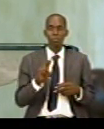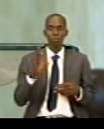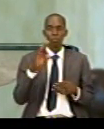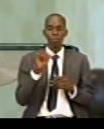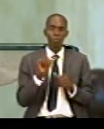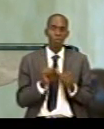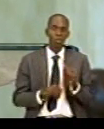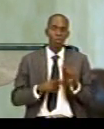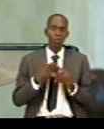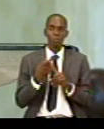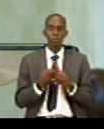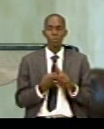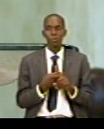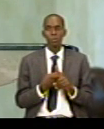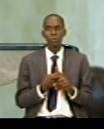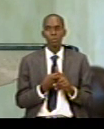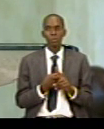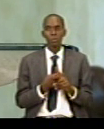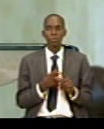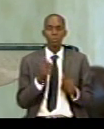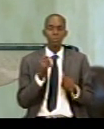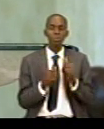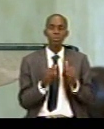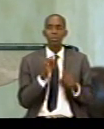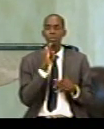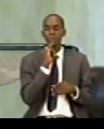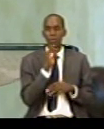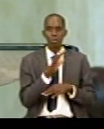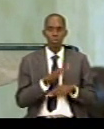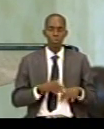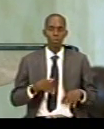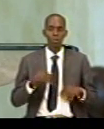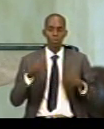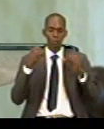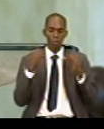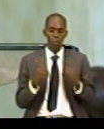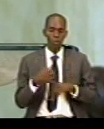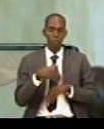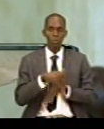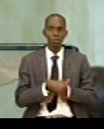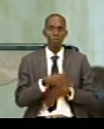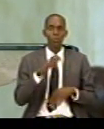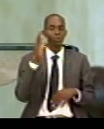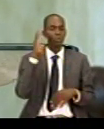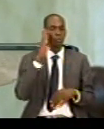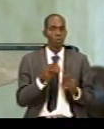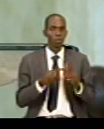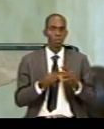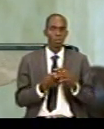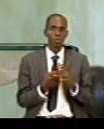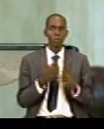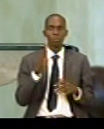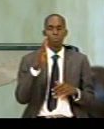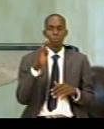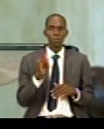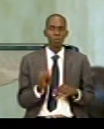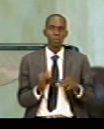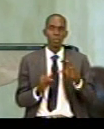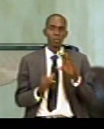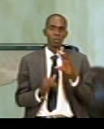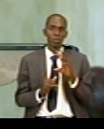month, which is referred to as Power Night, will normally start